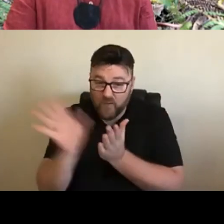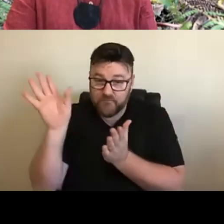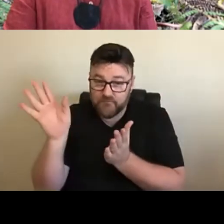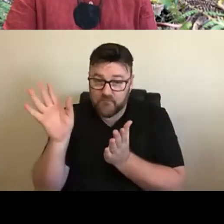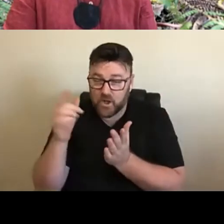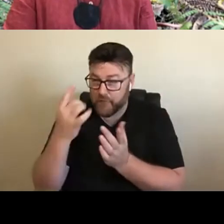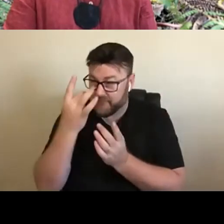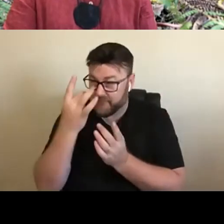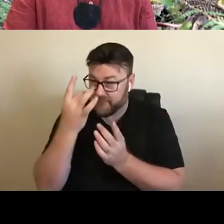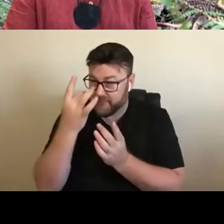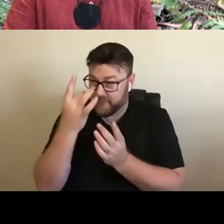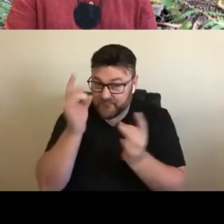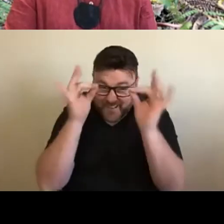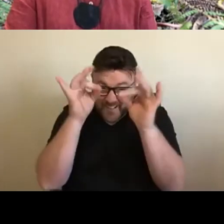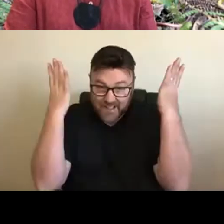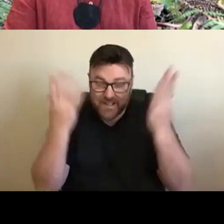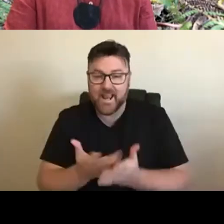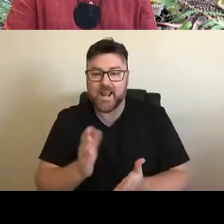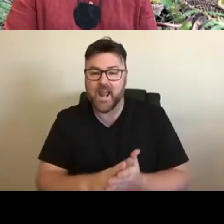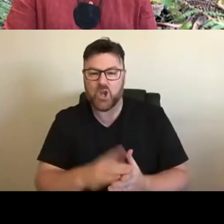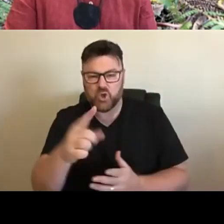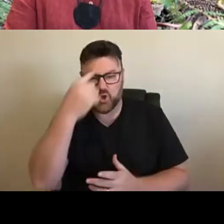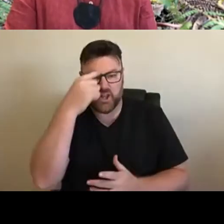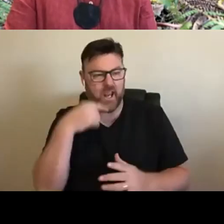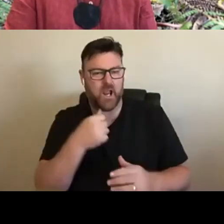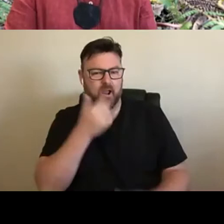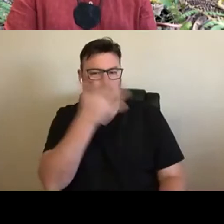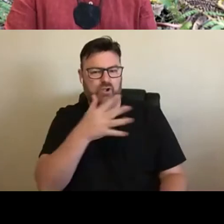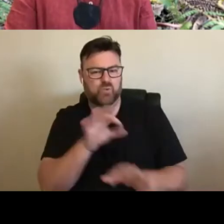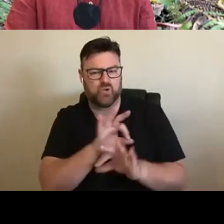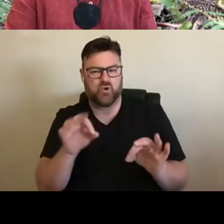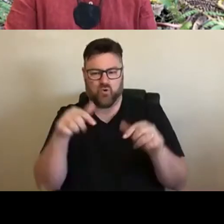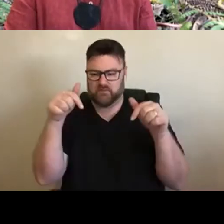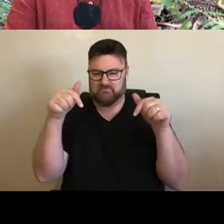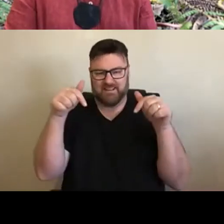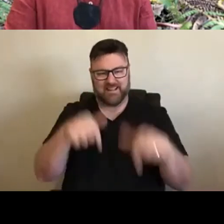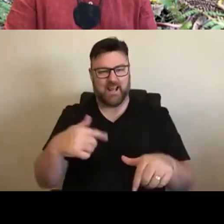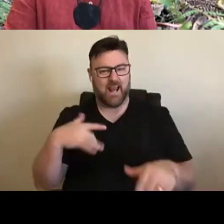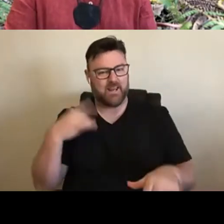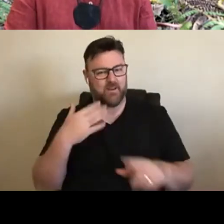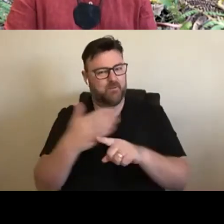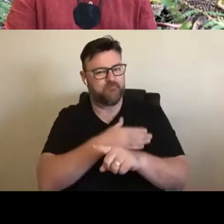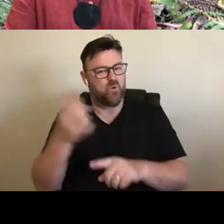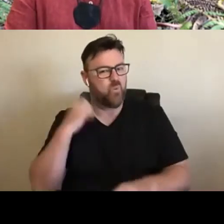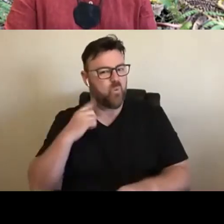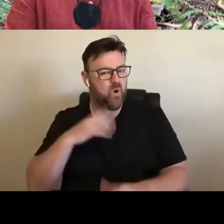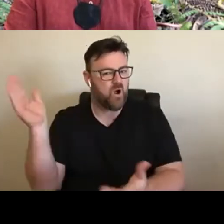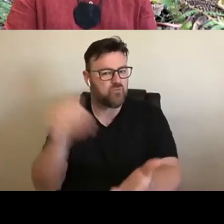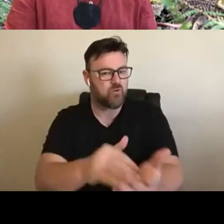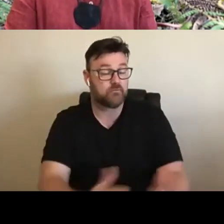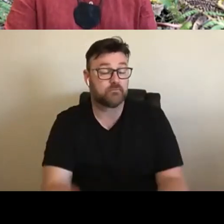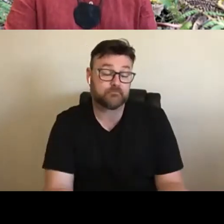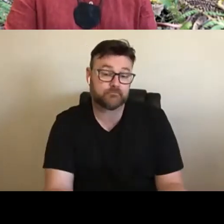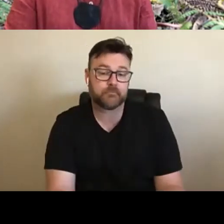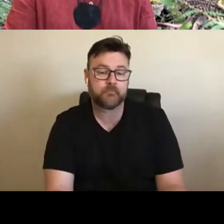we don't have a way of talking and visually speaking to everyone. So that is why I've done those books.